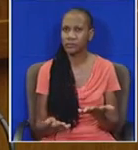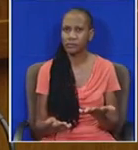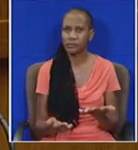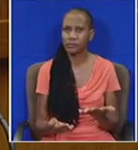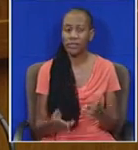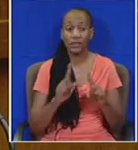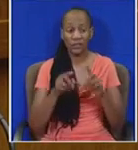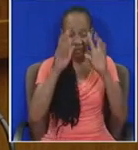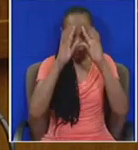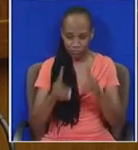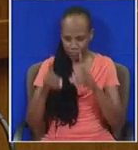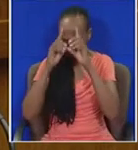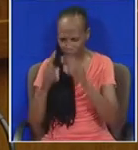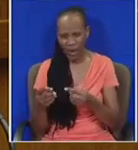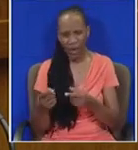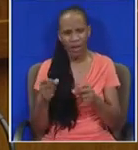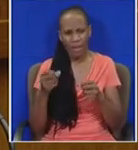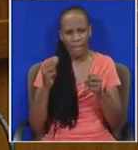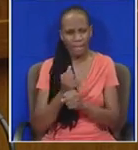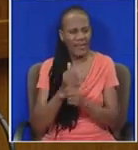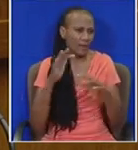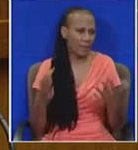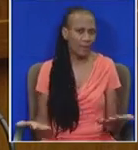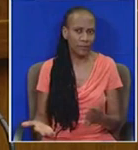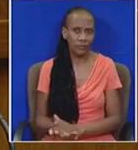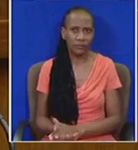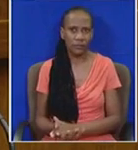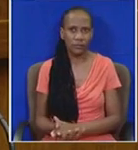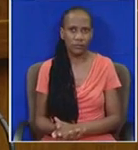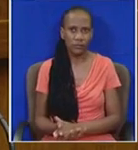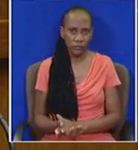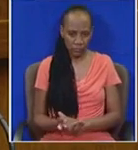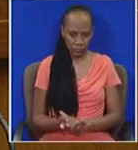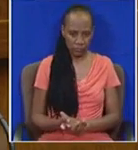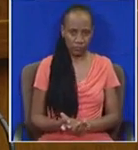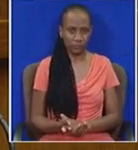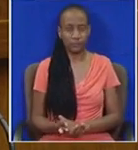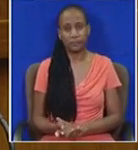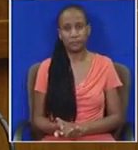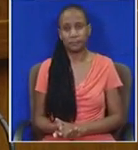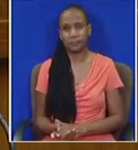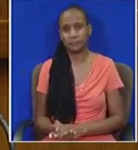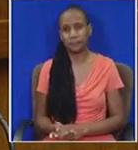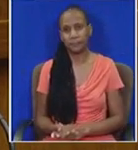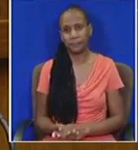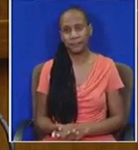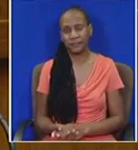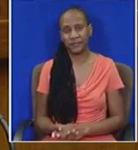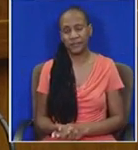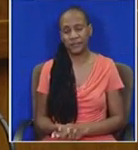decision-making investors, both foreign and domestic, when they judge a country as possible destination for